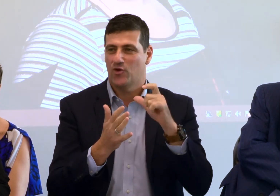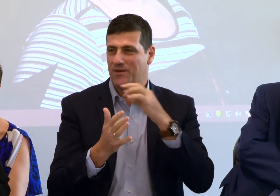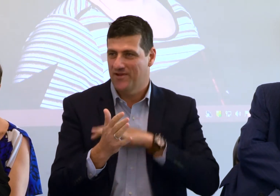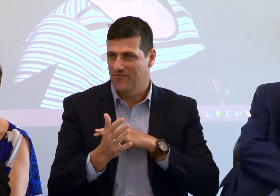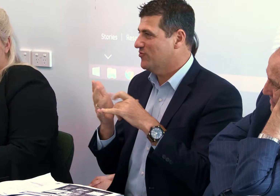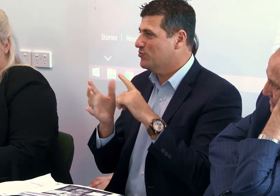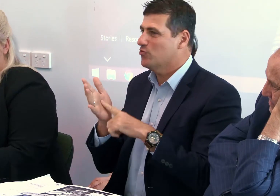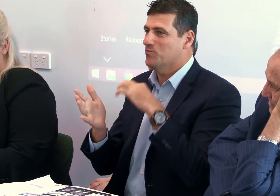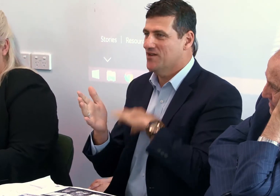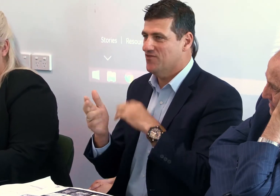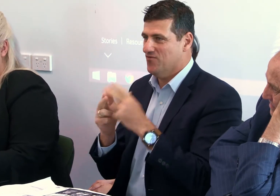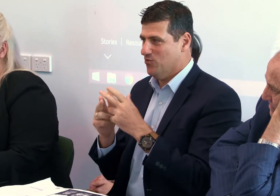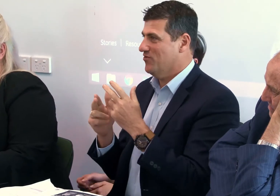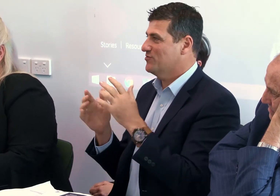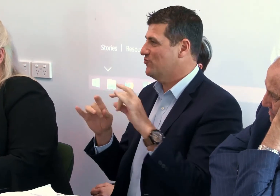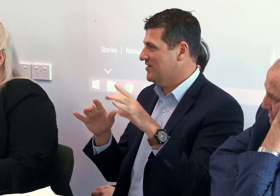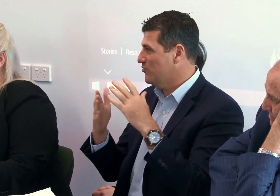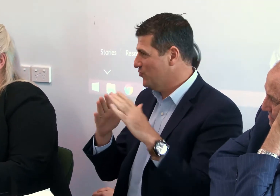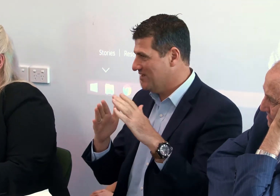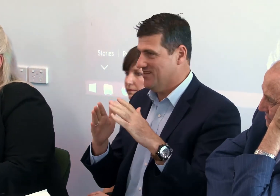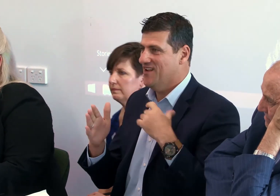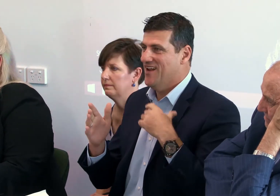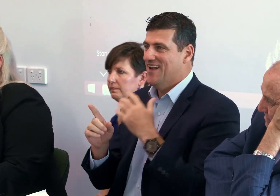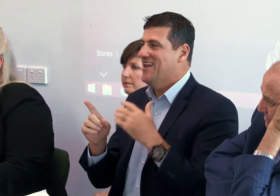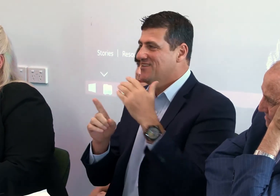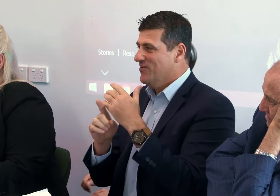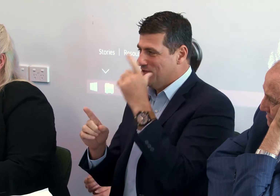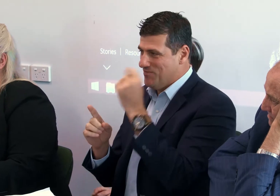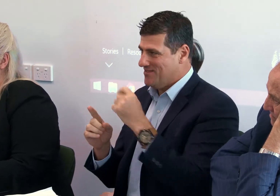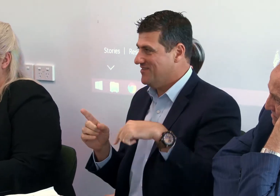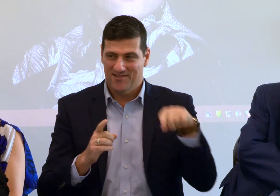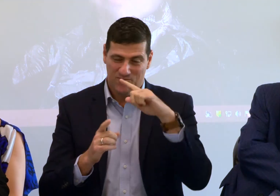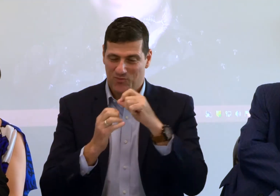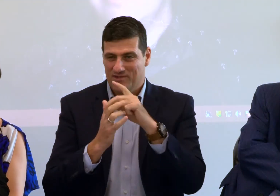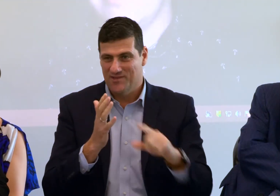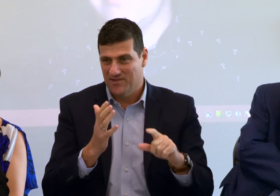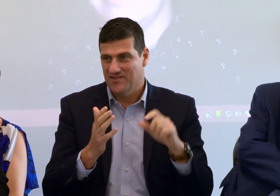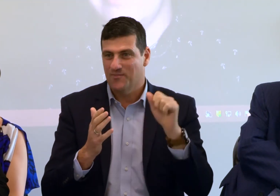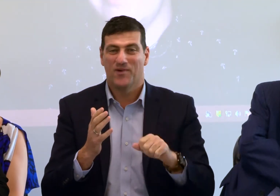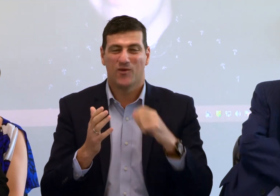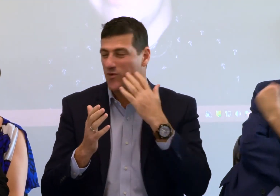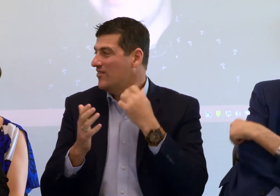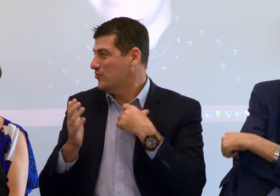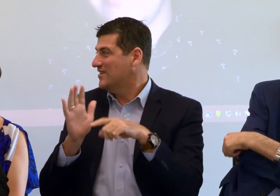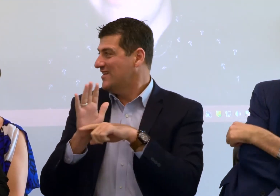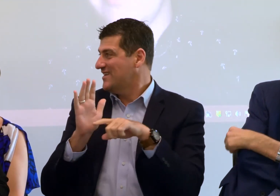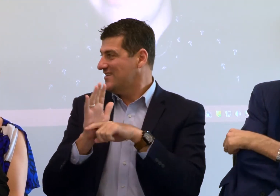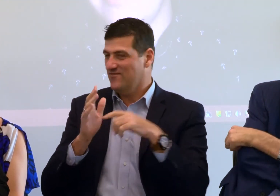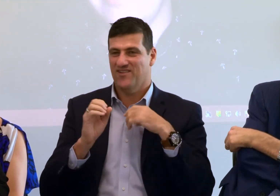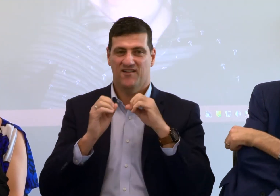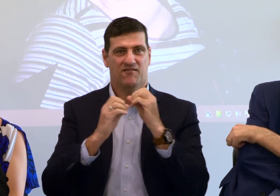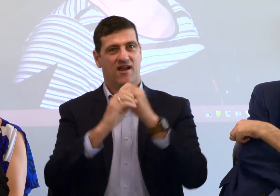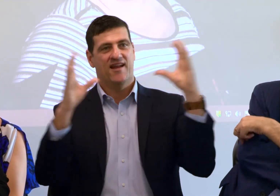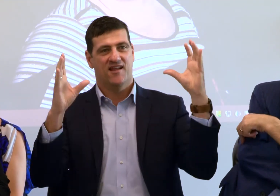the NDIS and the economic and social benefit for the wider Australian community and enhancing the capacity of the lives of people